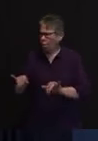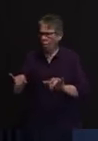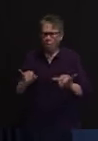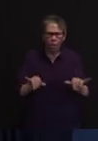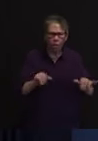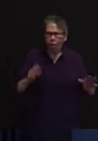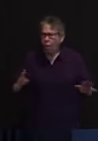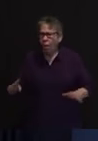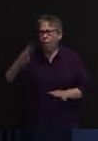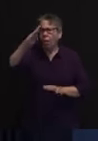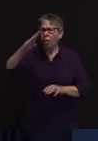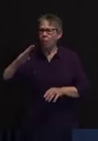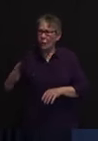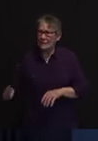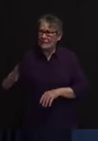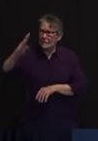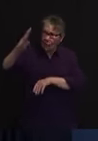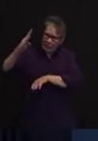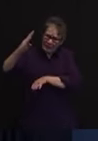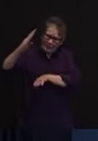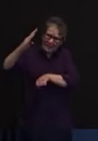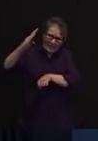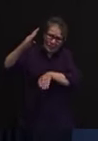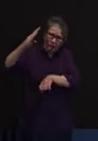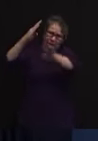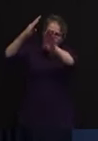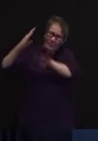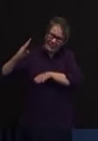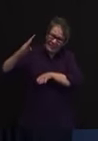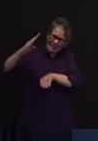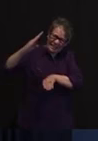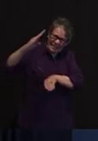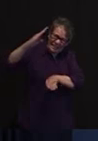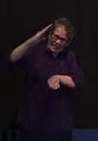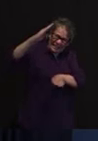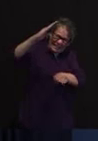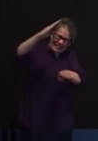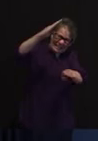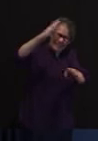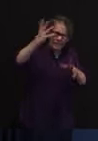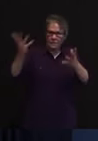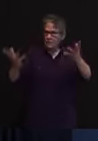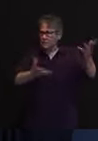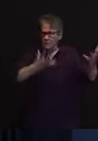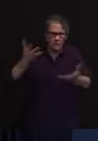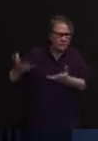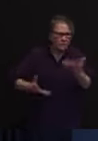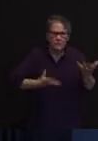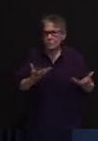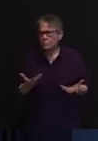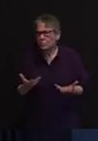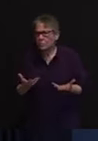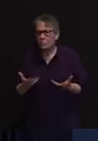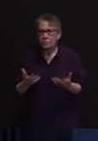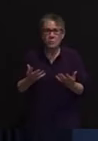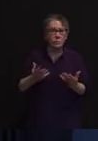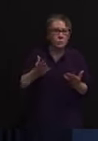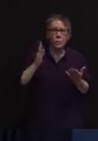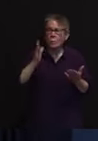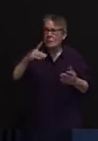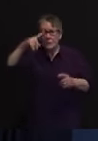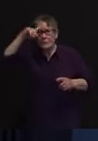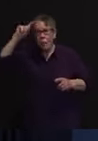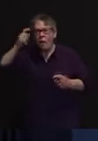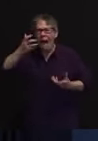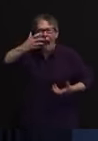summer. We certainly should be prepared because certainly in past epidemics have typically come in waves. So certainly if